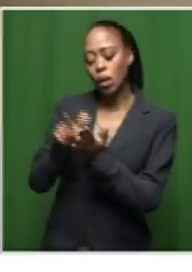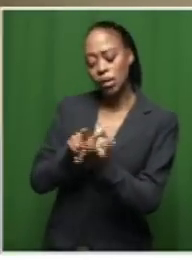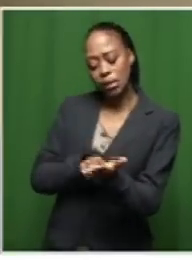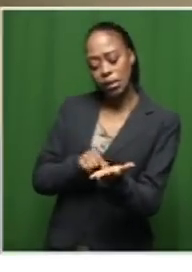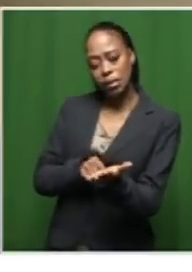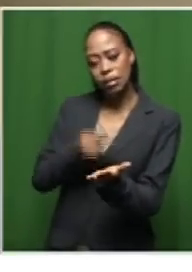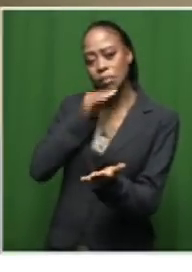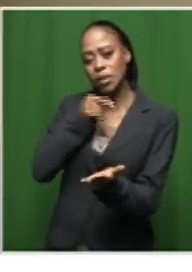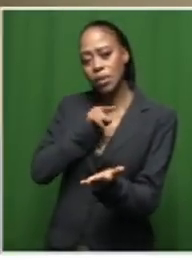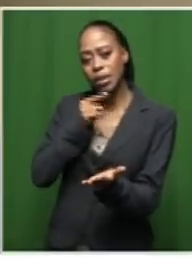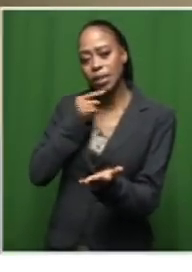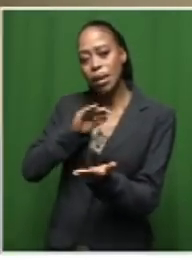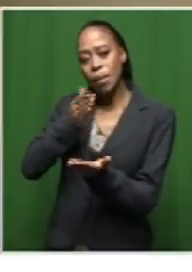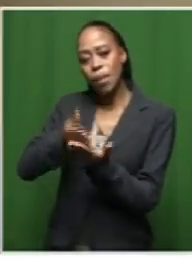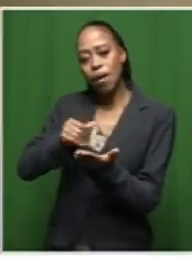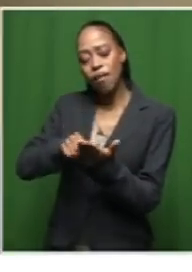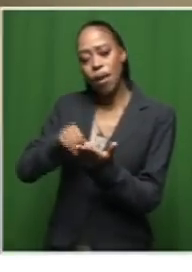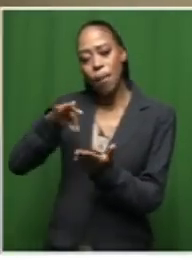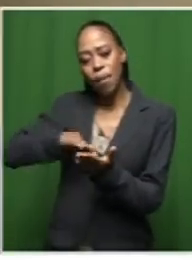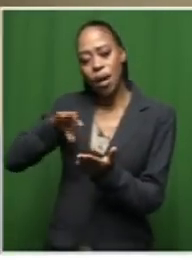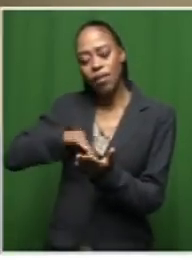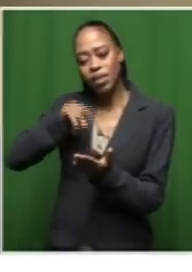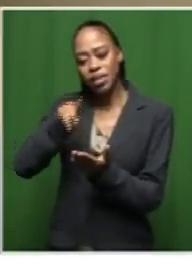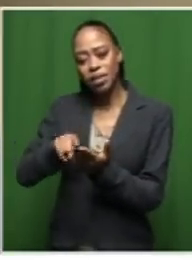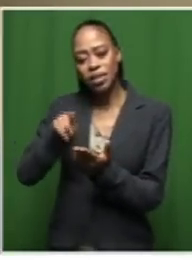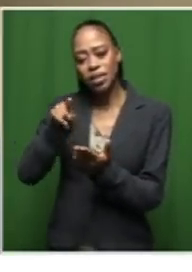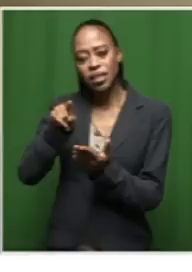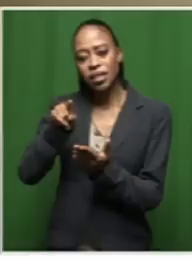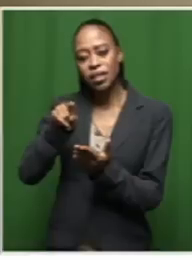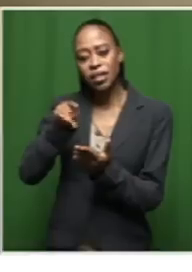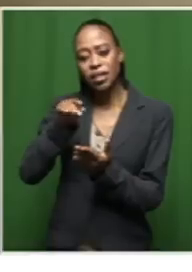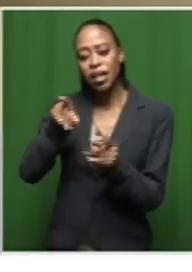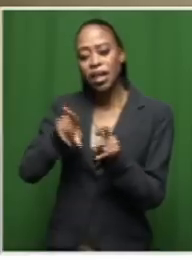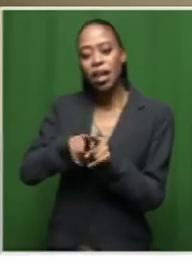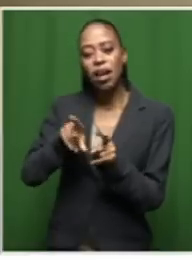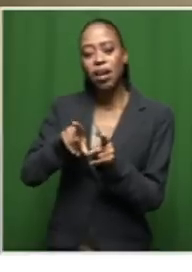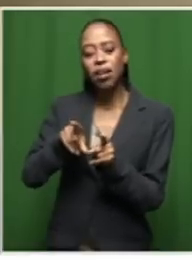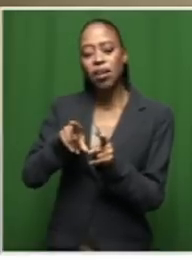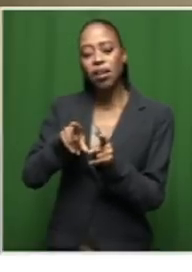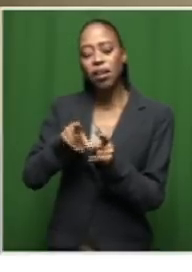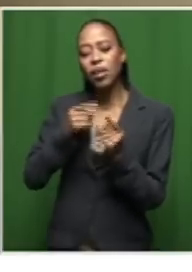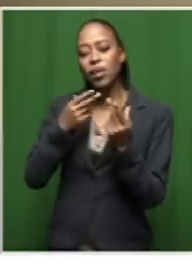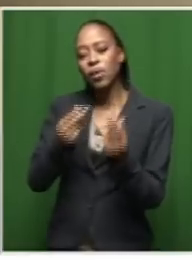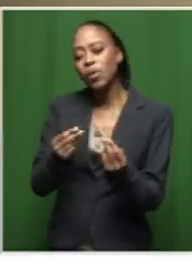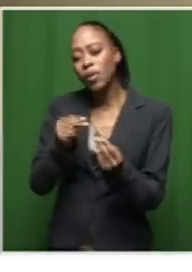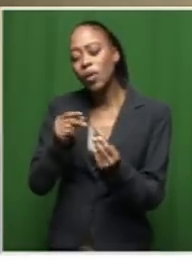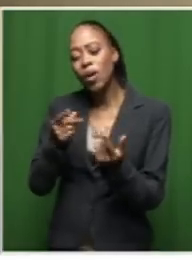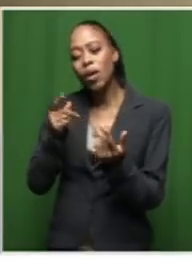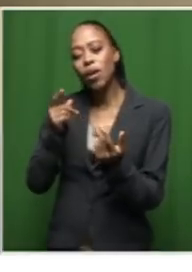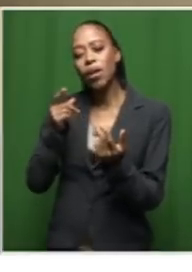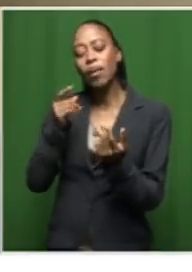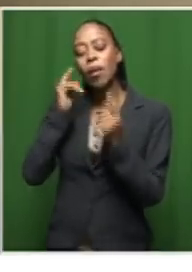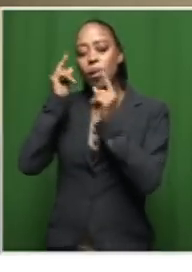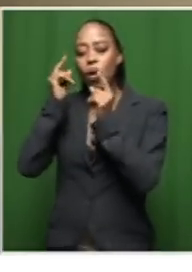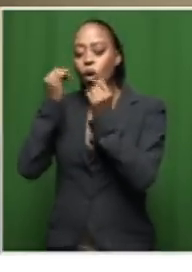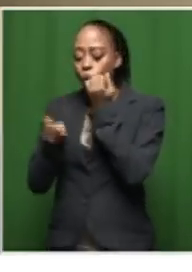when it says that pension fund benefits may not be subjected to any form of execution under a judgment or